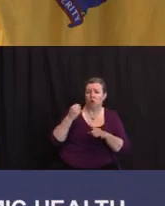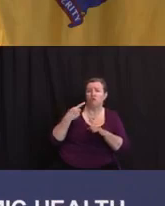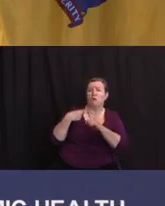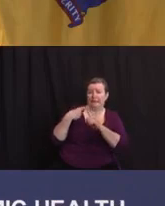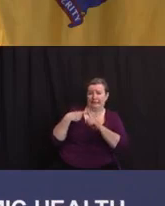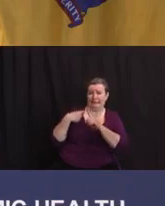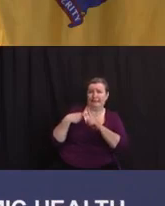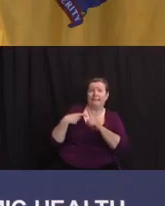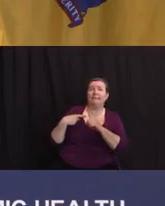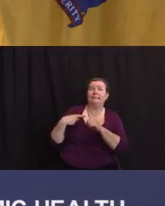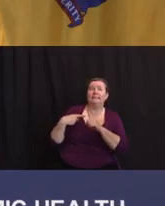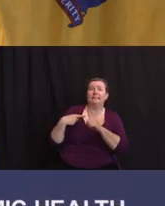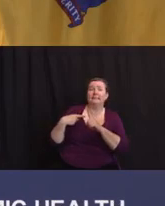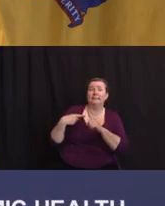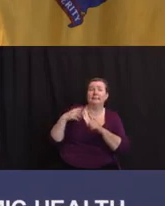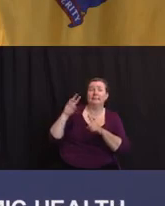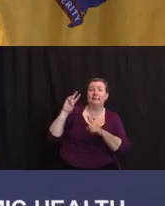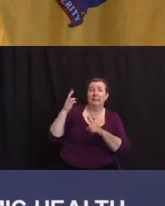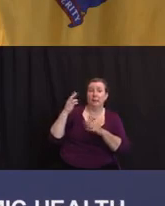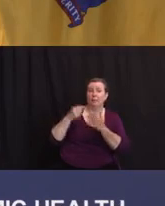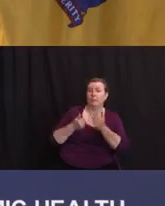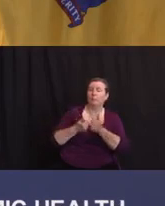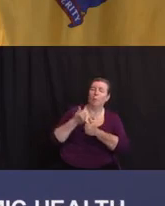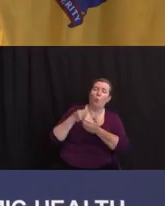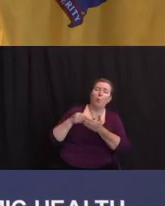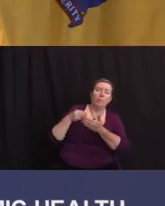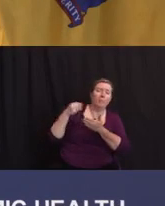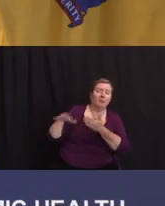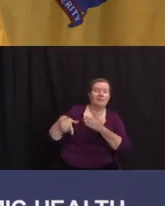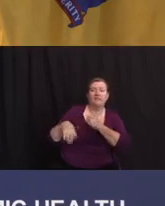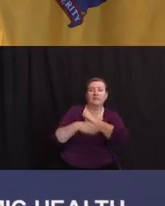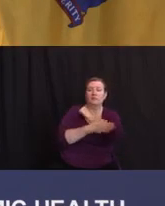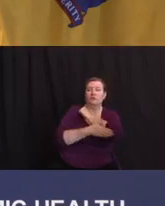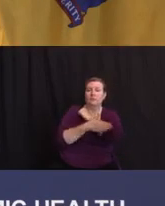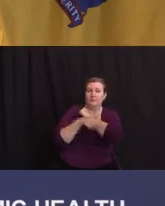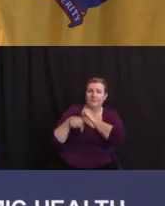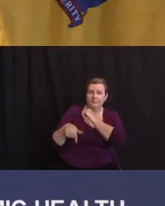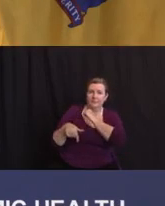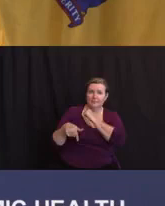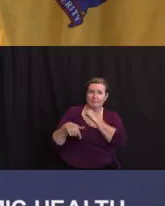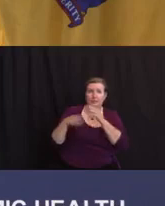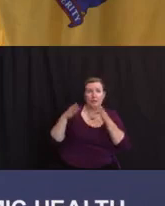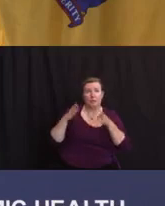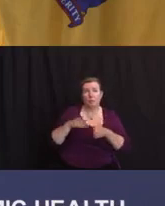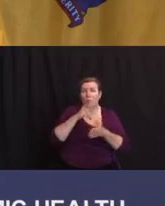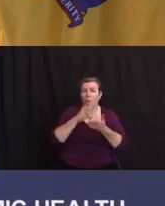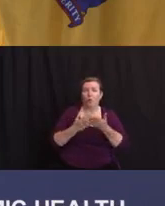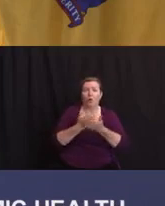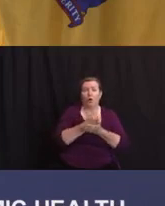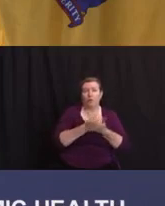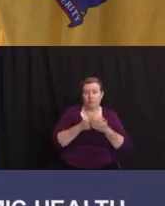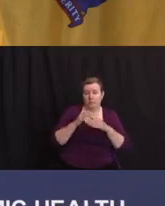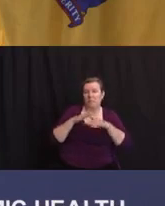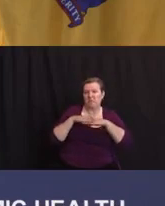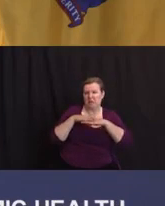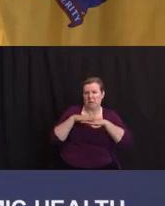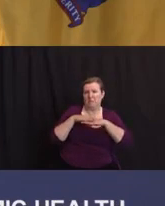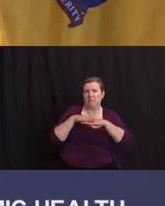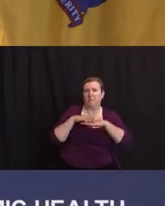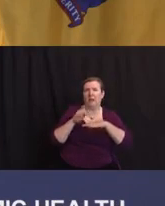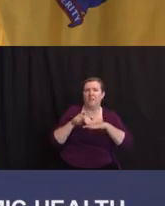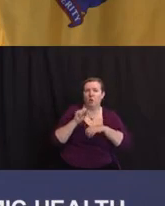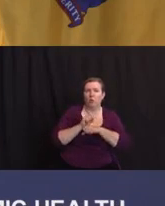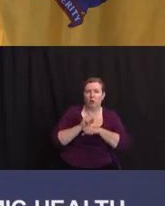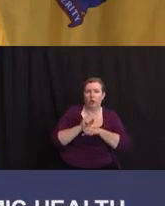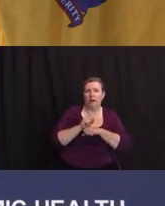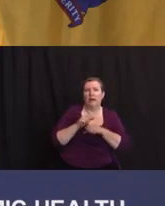in the country, and a person making minimum wage here would need to work almost 3 full-time jobs to afford a 2-bedroom apartment. What needs to be done to change